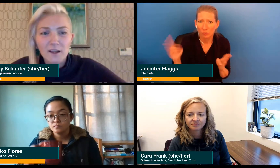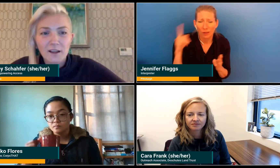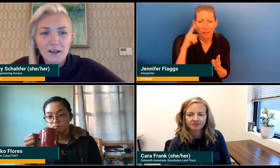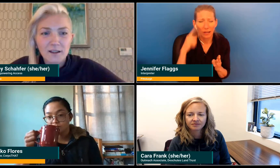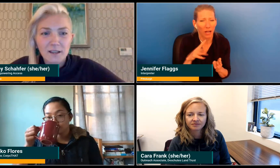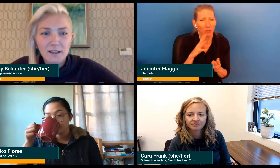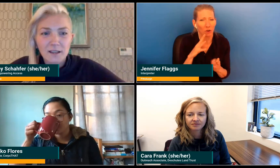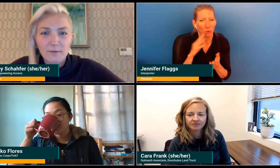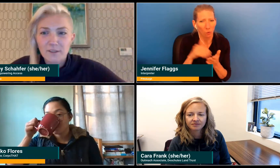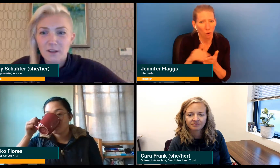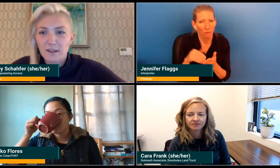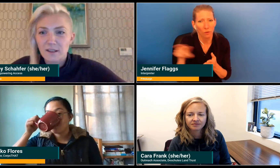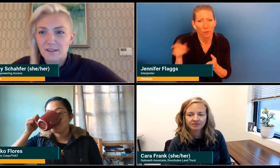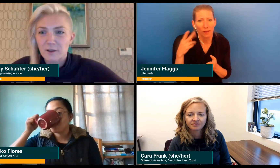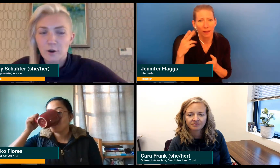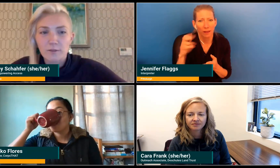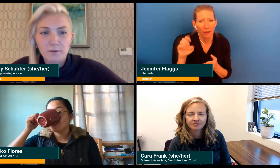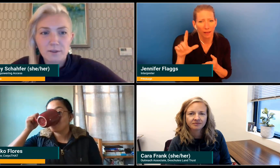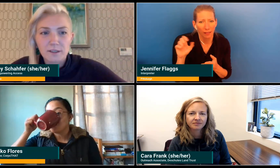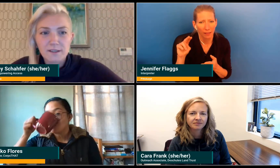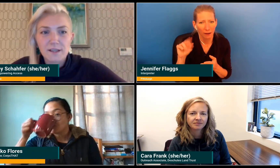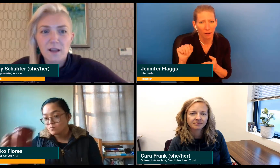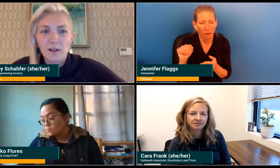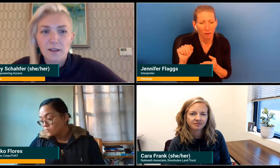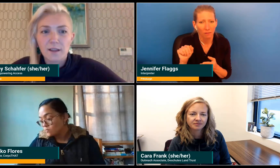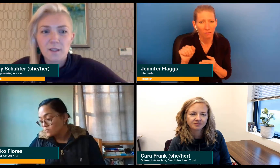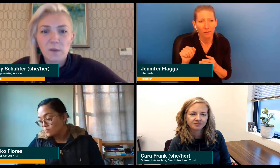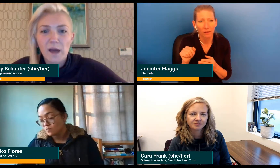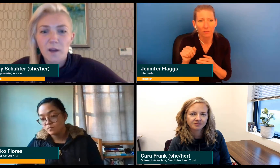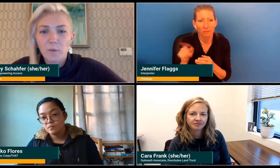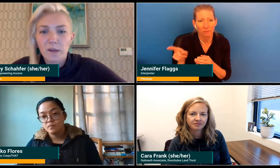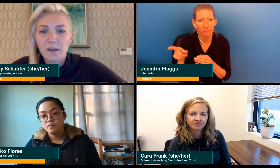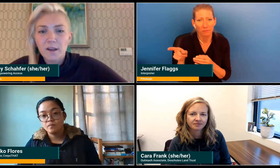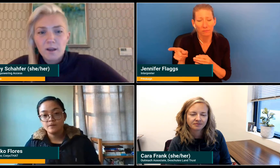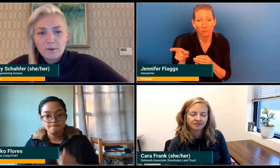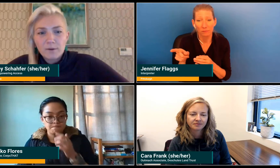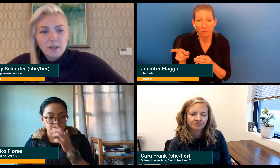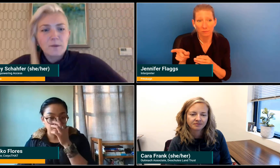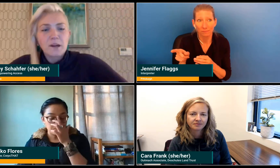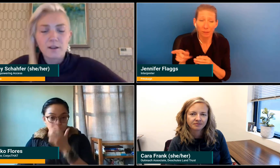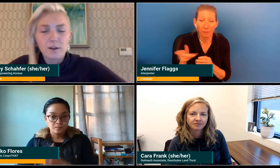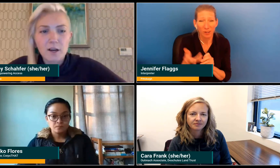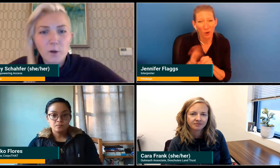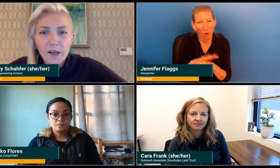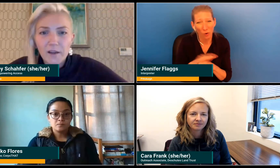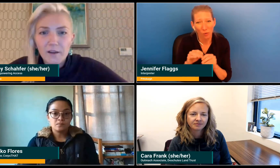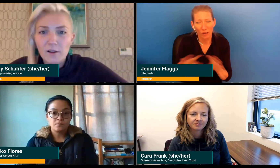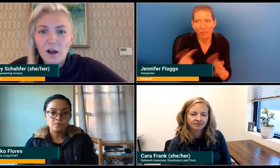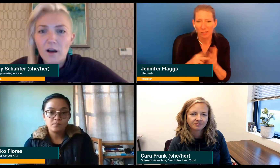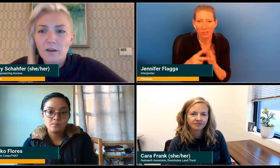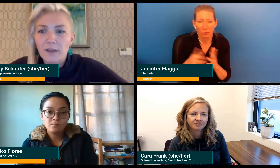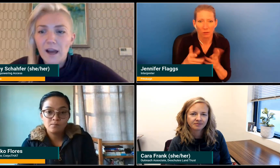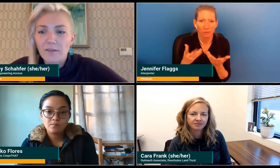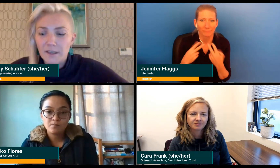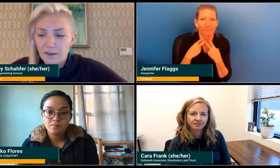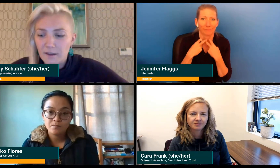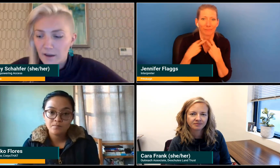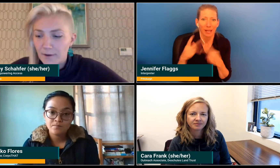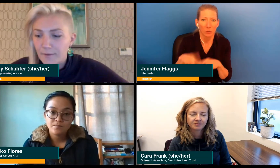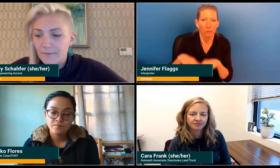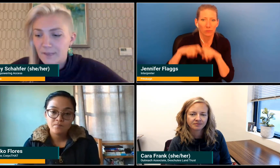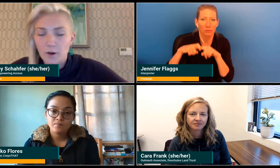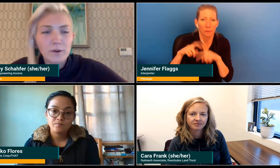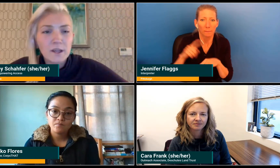with Helena and they've worked on this. I think COVID really set a lot of things back, but we talked about it in our other panel of